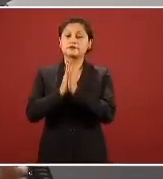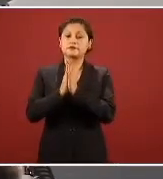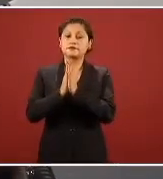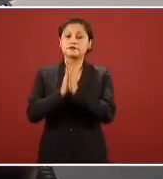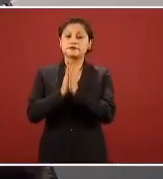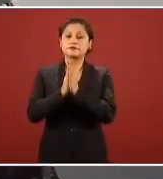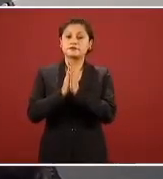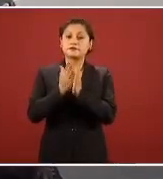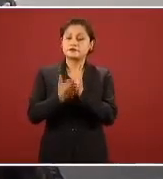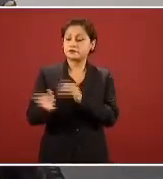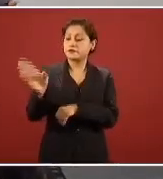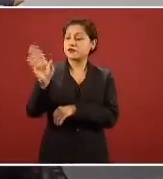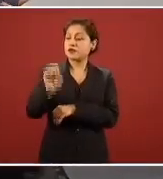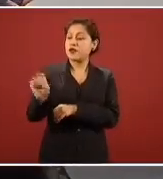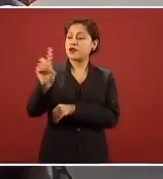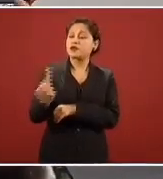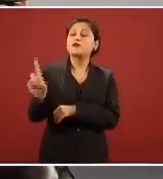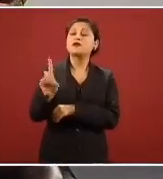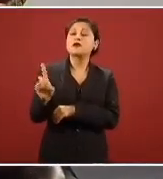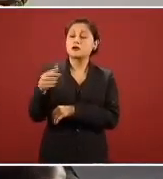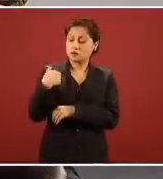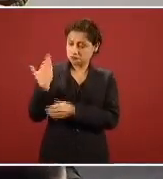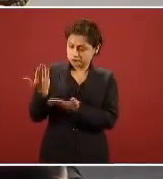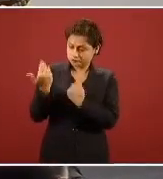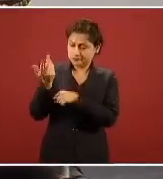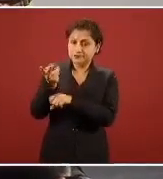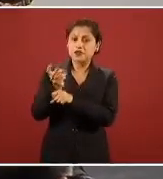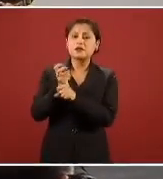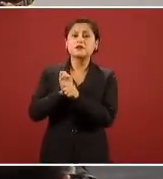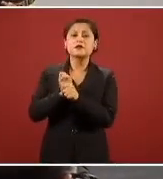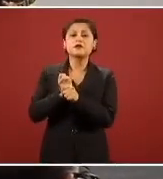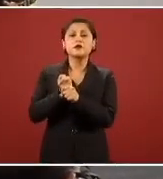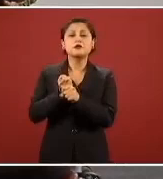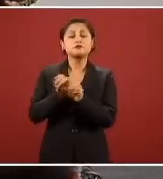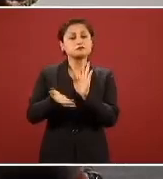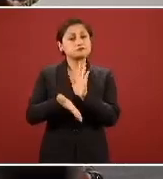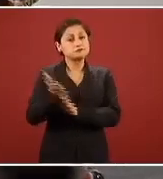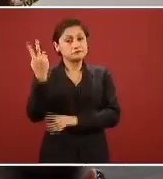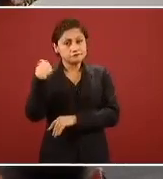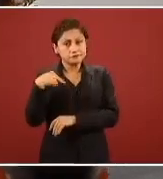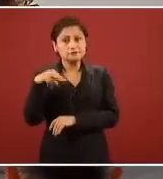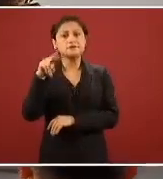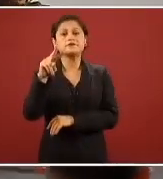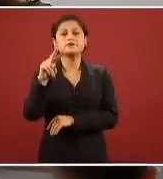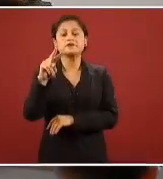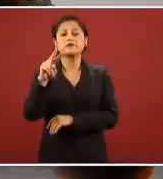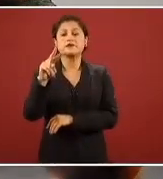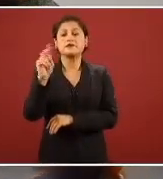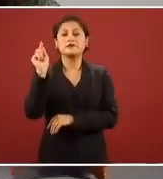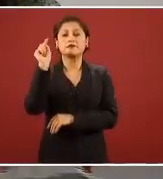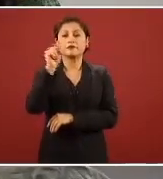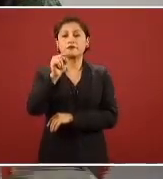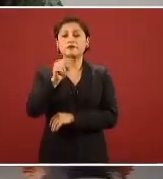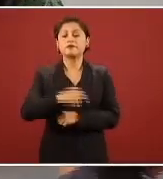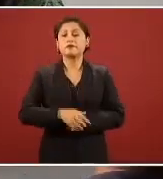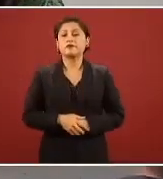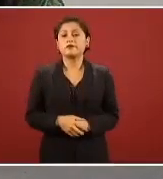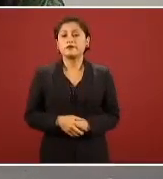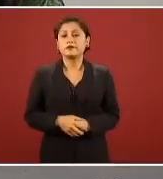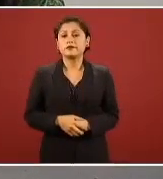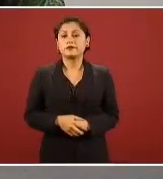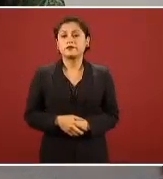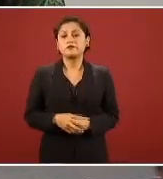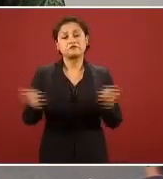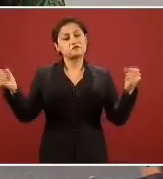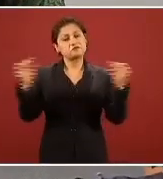invite you on the weekend. Les invito el fin de semana to, a la gira. To the tour. Y el